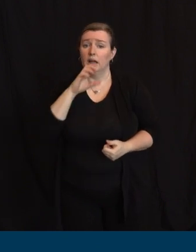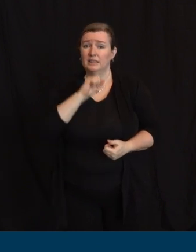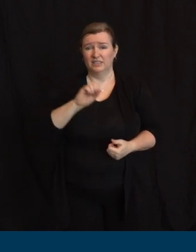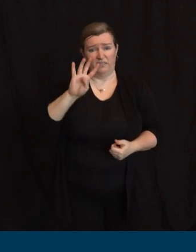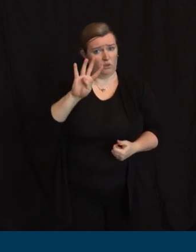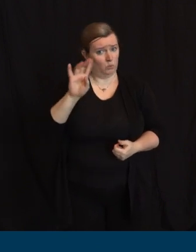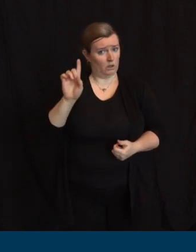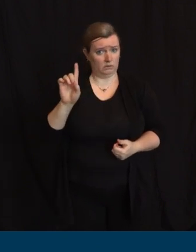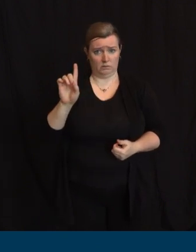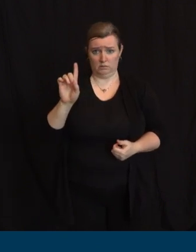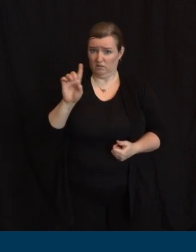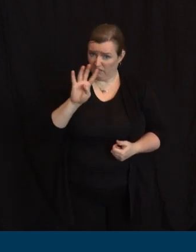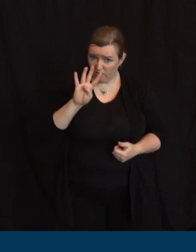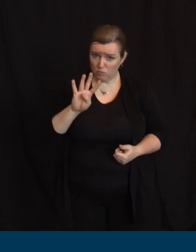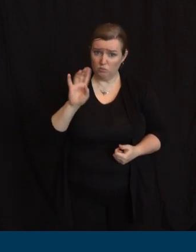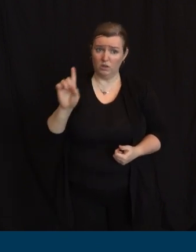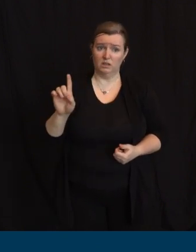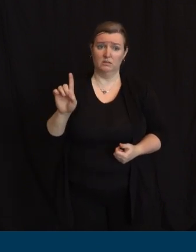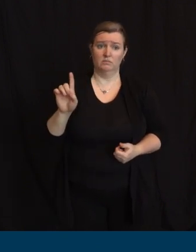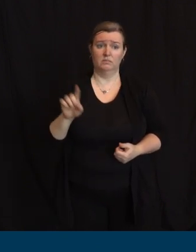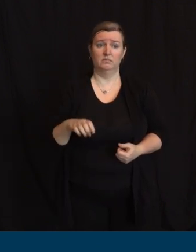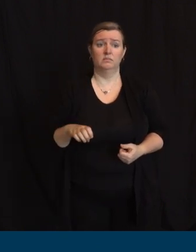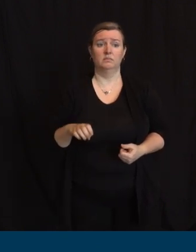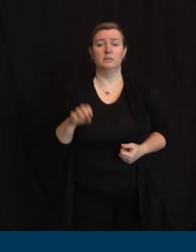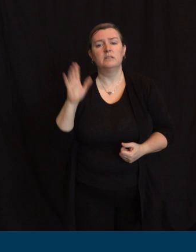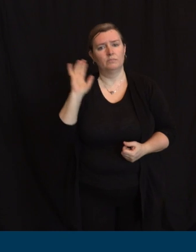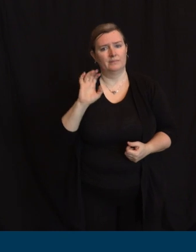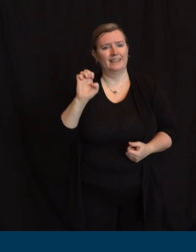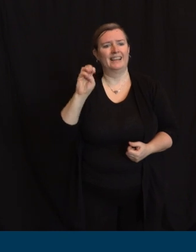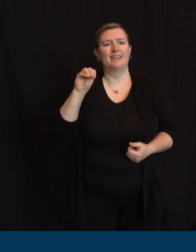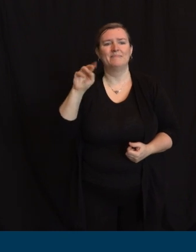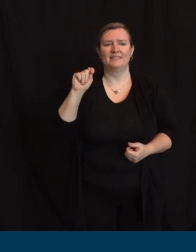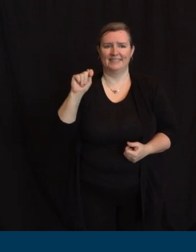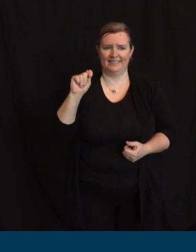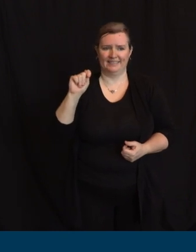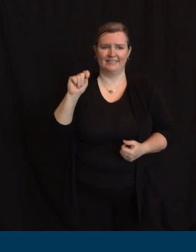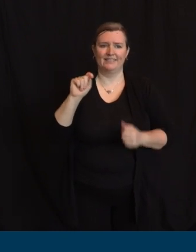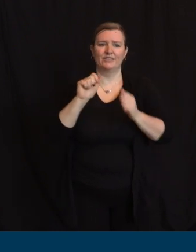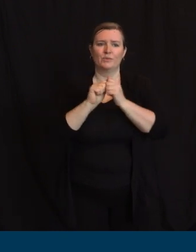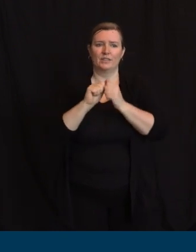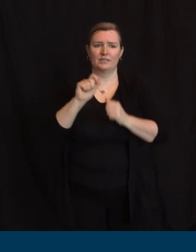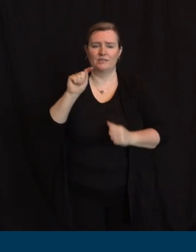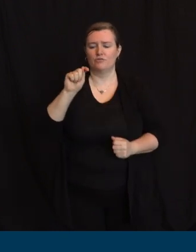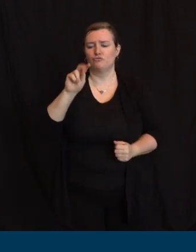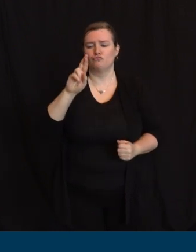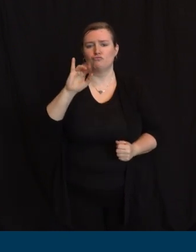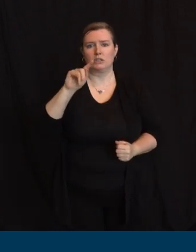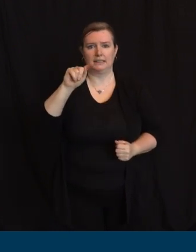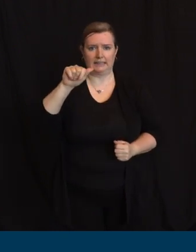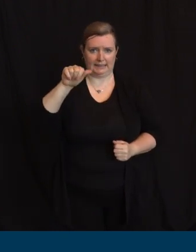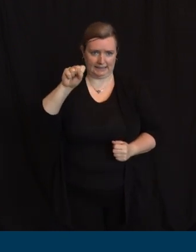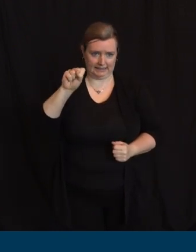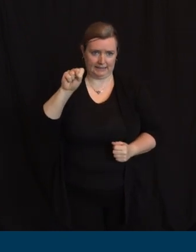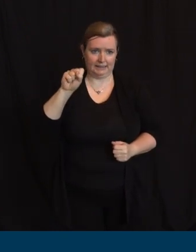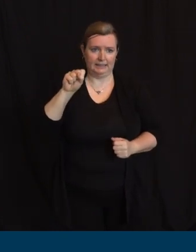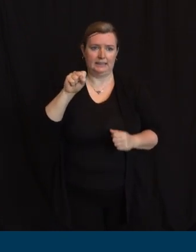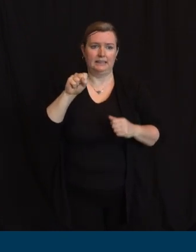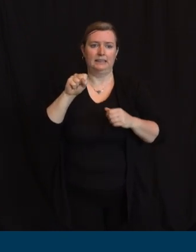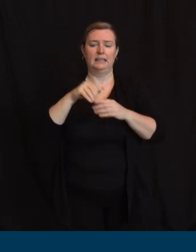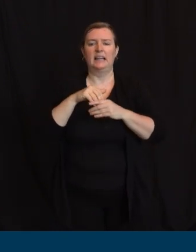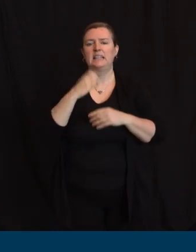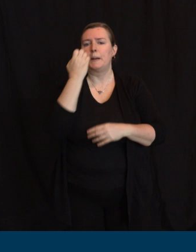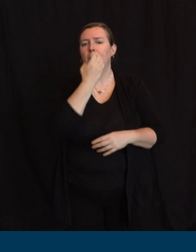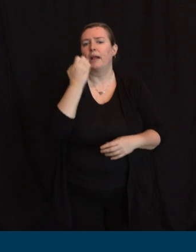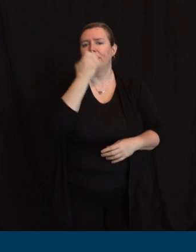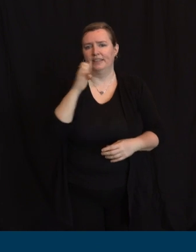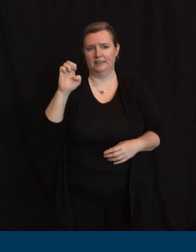He was an EMT with Trinitas Regional Medical Center in Elizabeth for 9 years. He also worked at St. Barnabas Medical